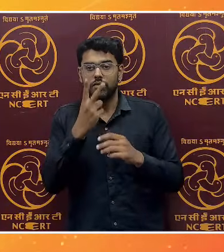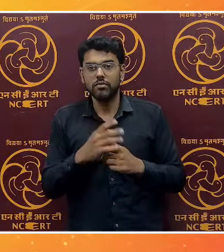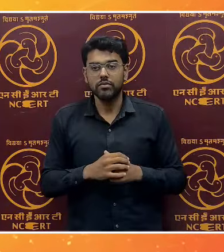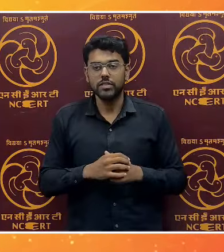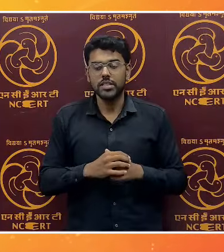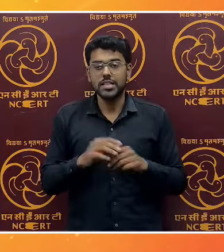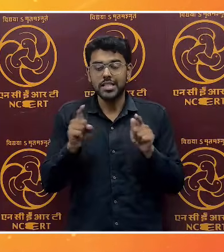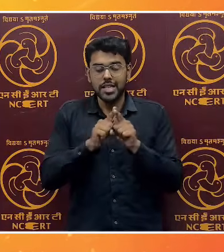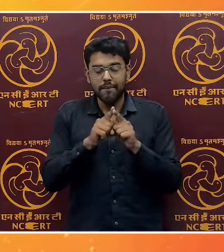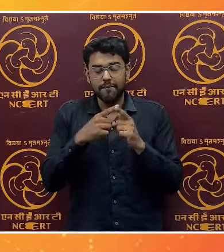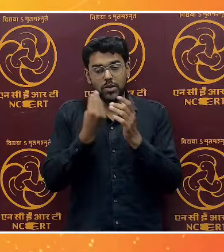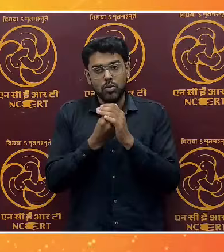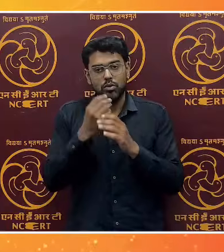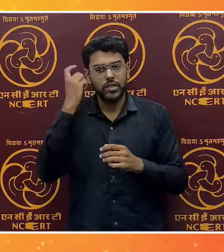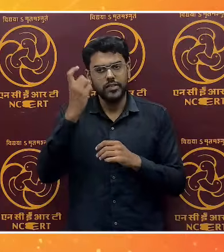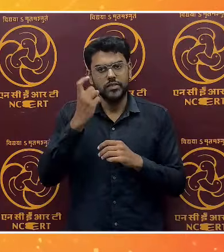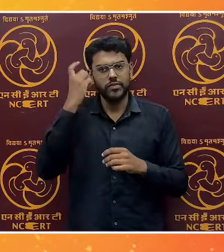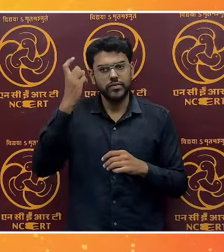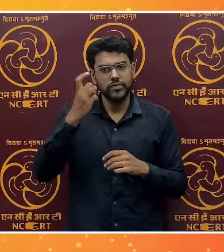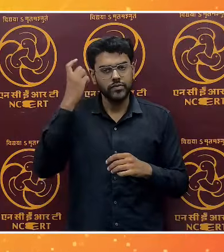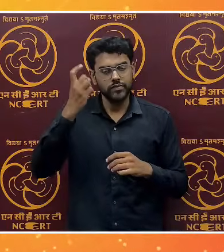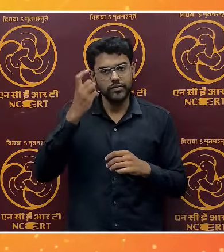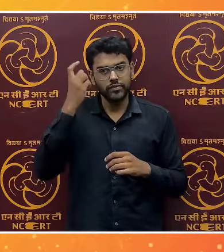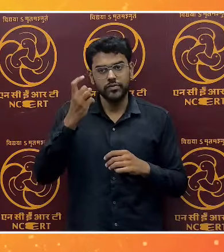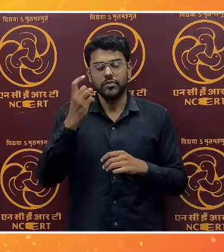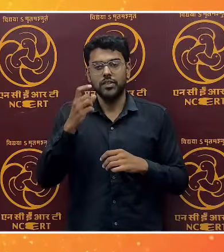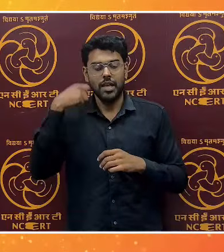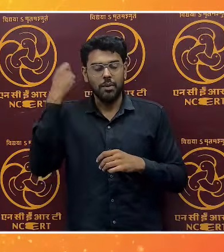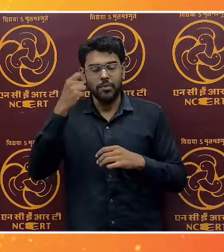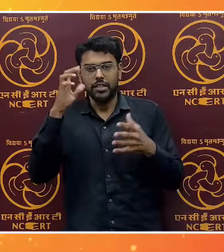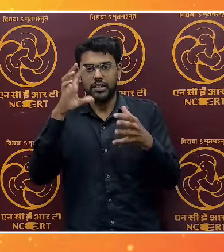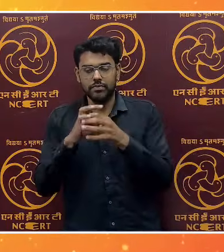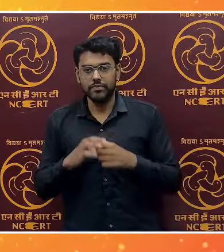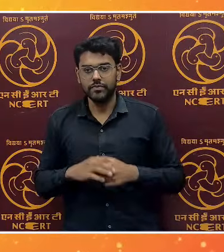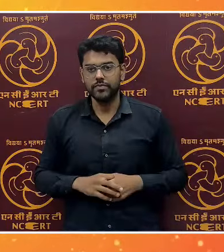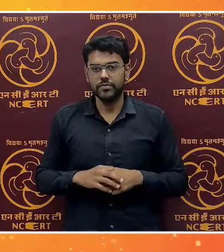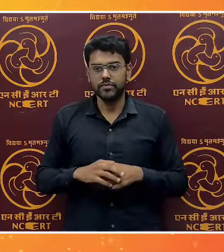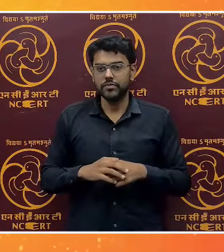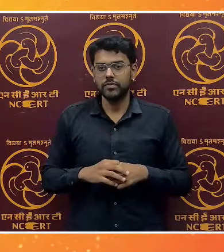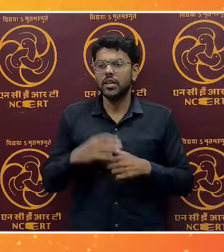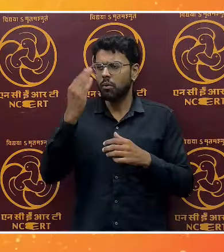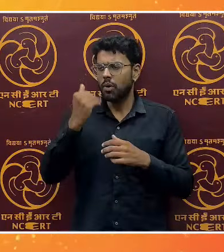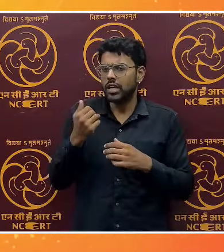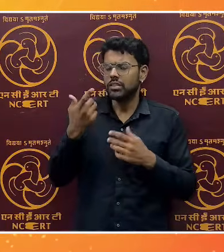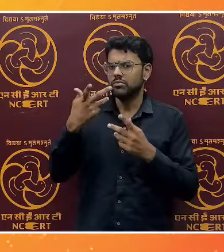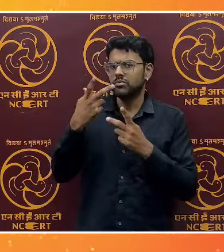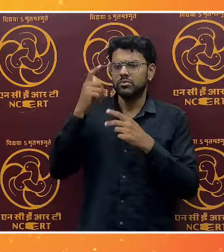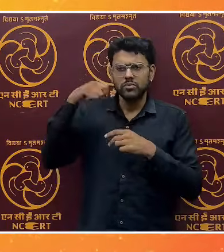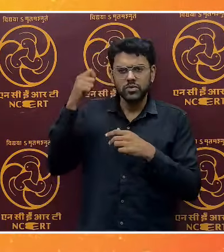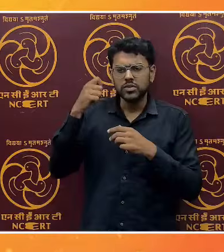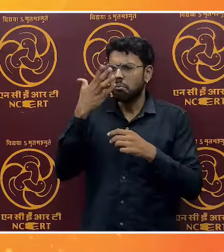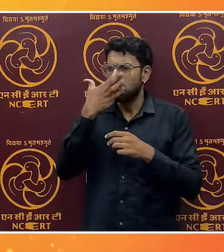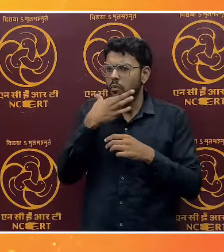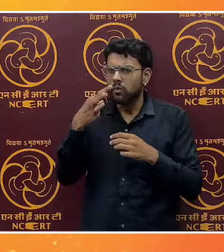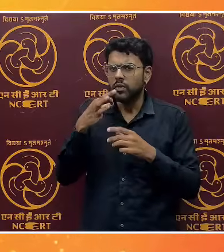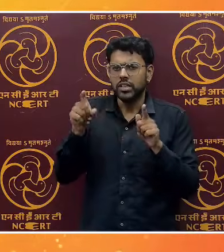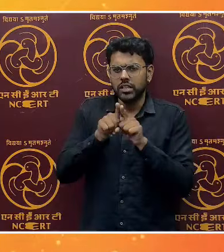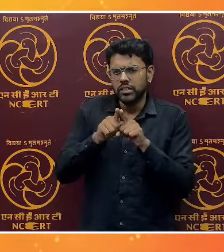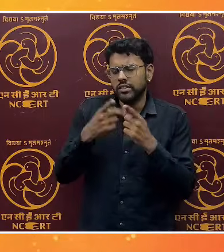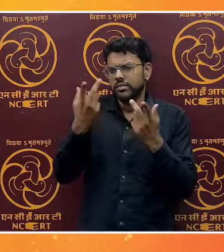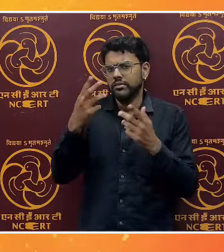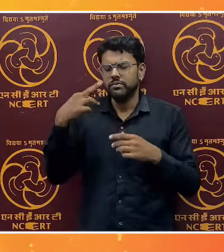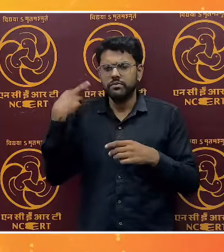have to think from the perspective of the camera. Also, ma'am, because visuals have to be really beautiful, otherwise